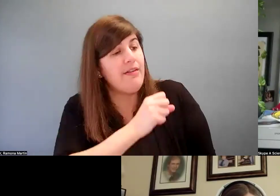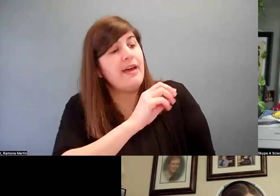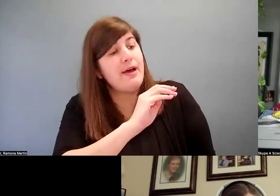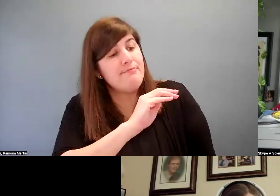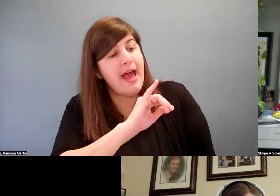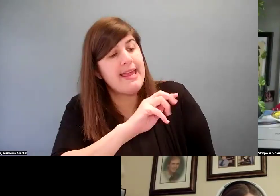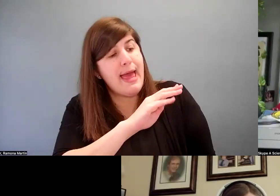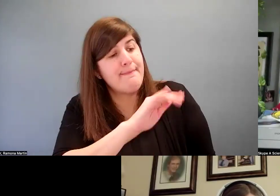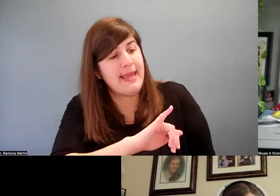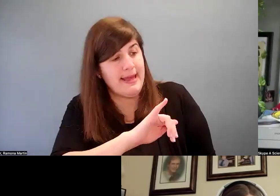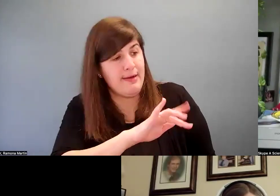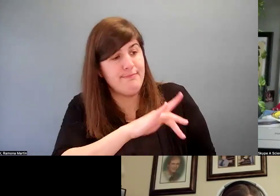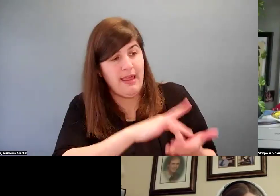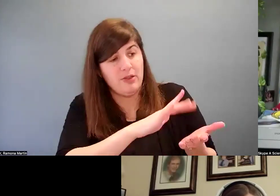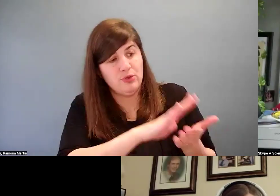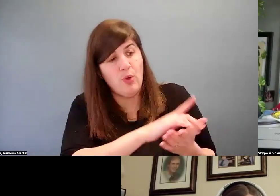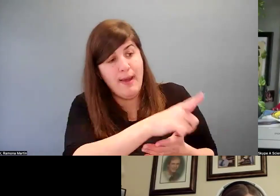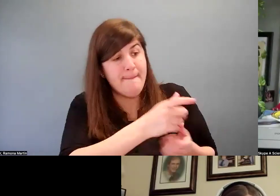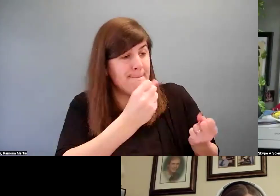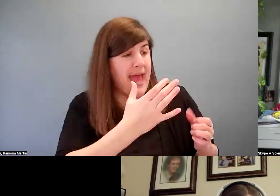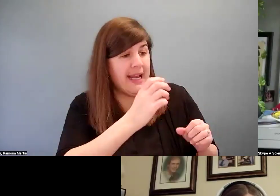They're in South Miami. They've got lots of mosquitoes.